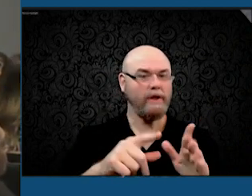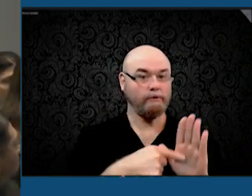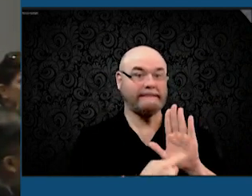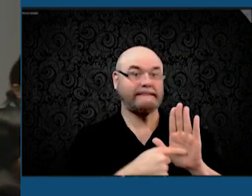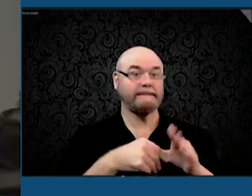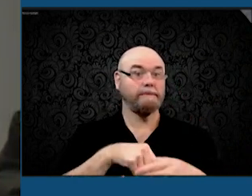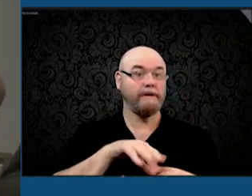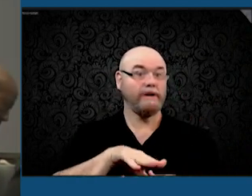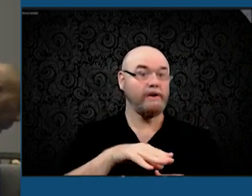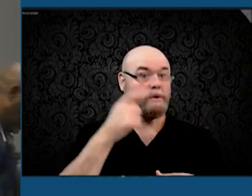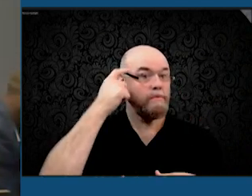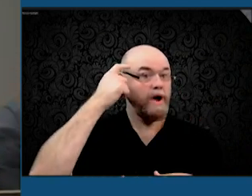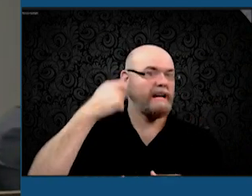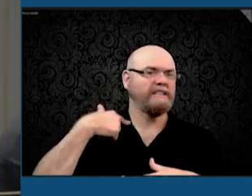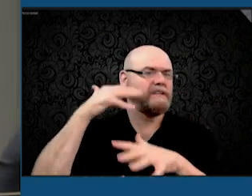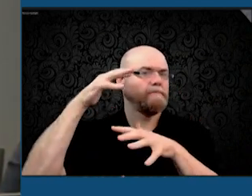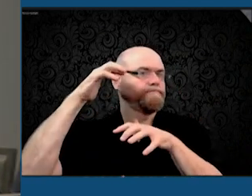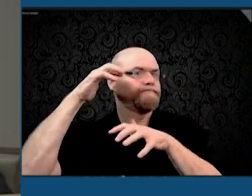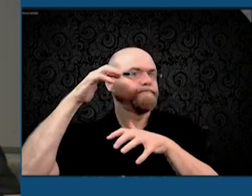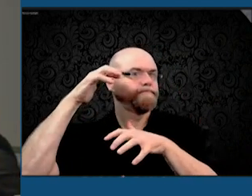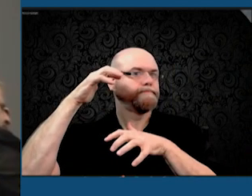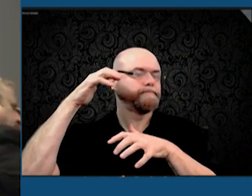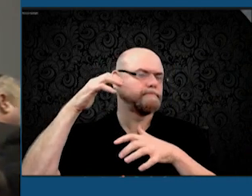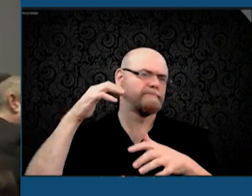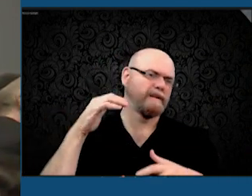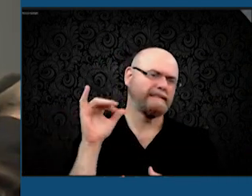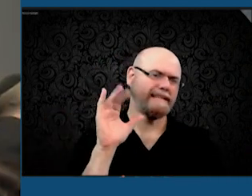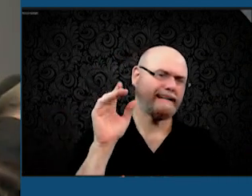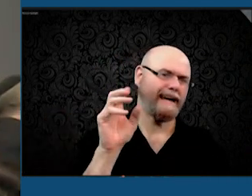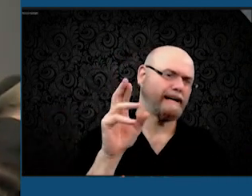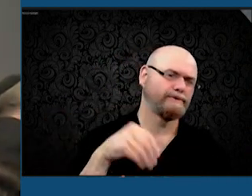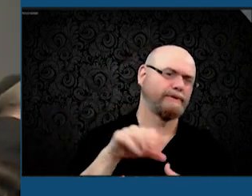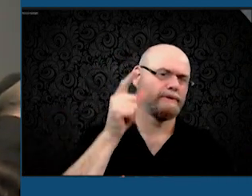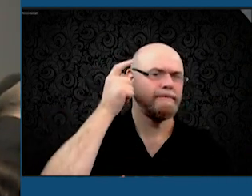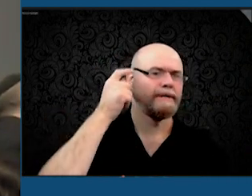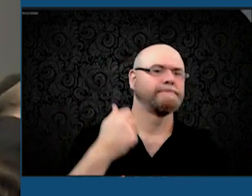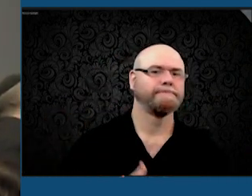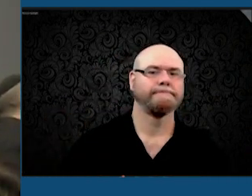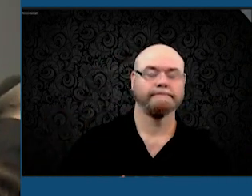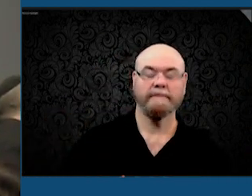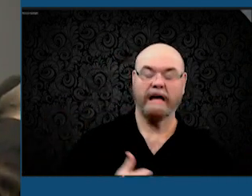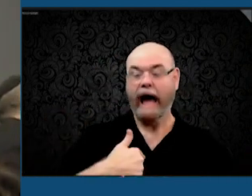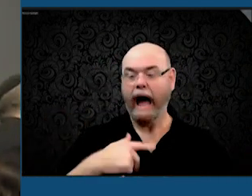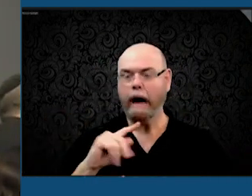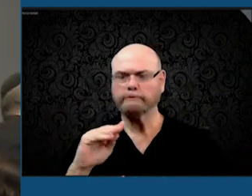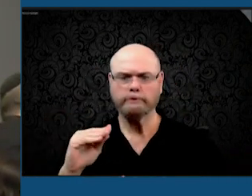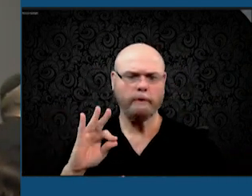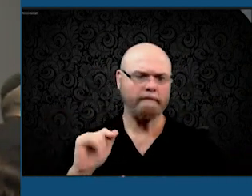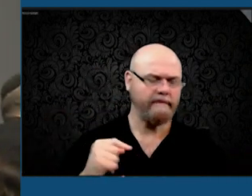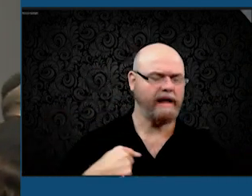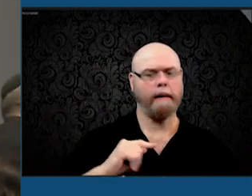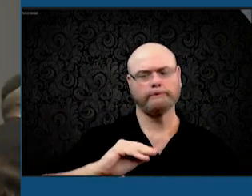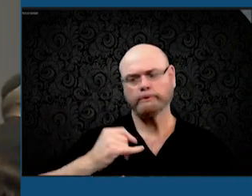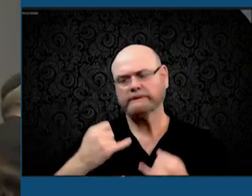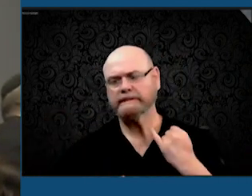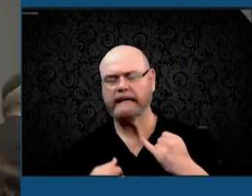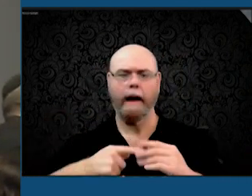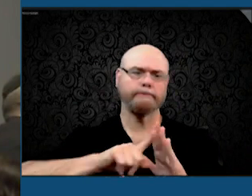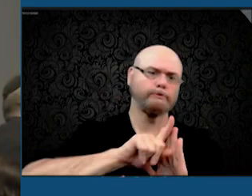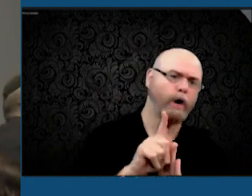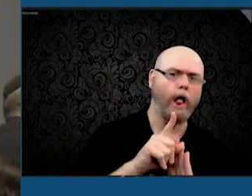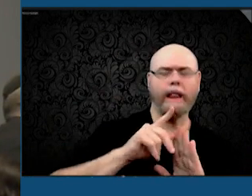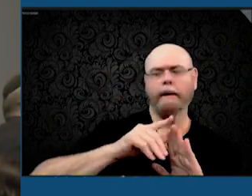Every one of us who does self-criticism, I'm too fat, I'm too skinny, I'm too tall, I'm too short, my nose